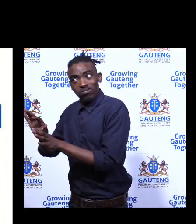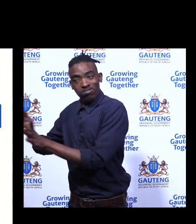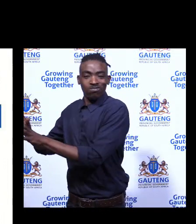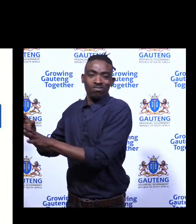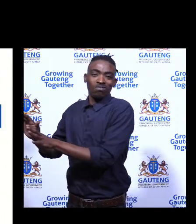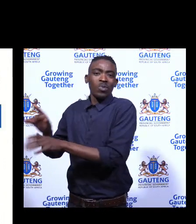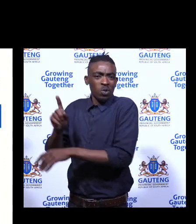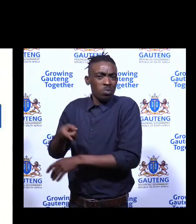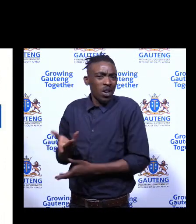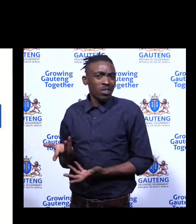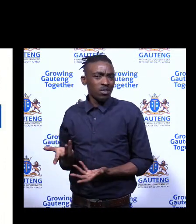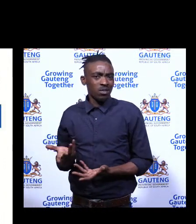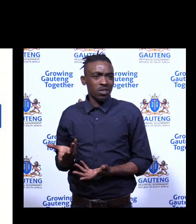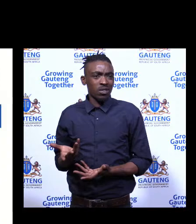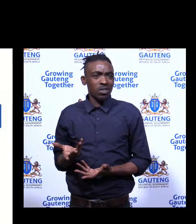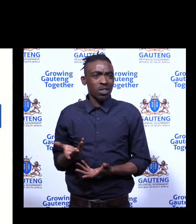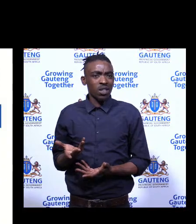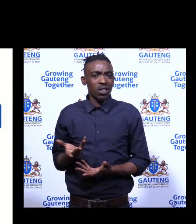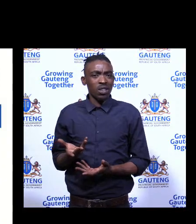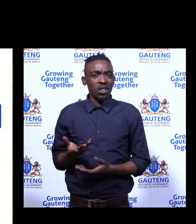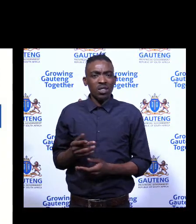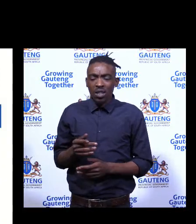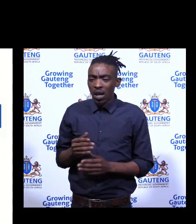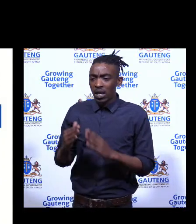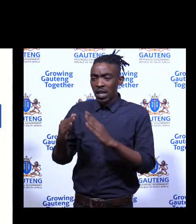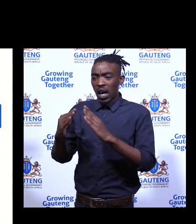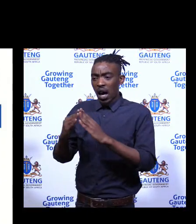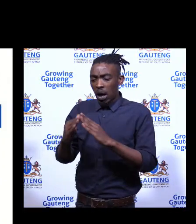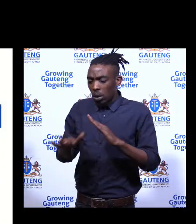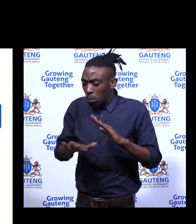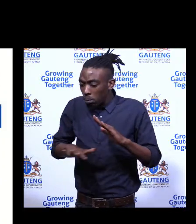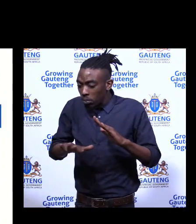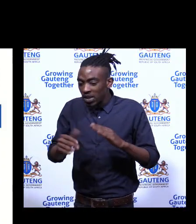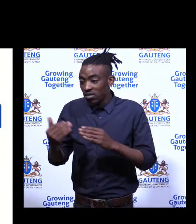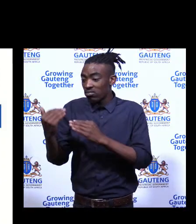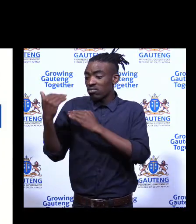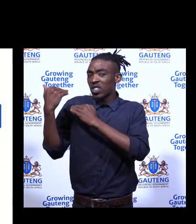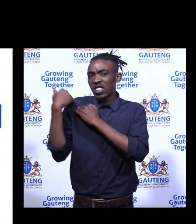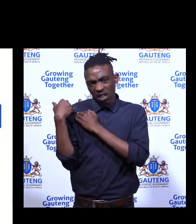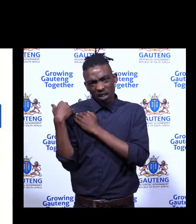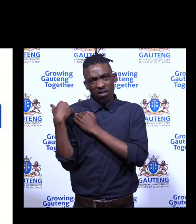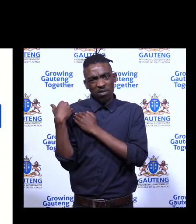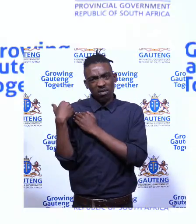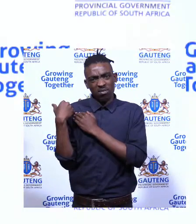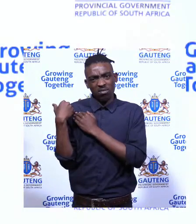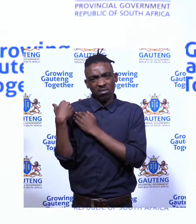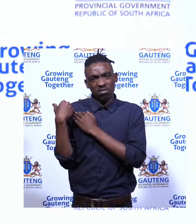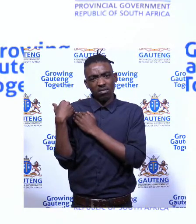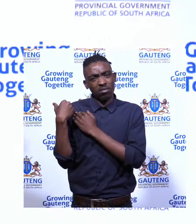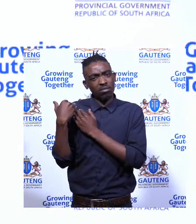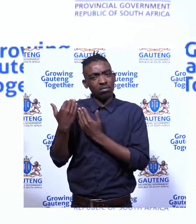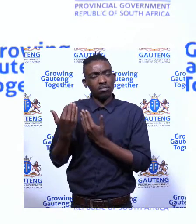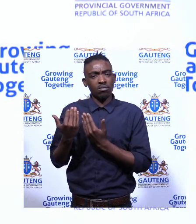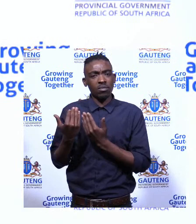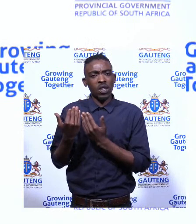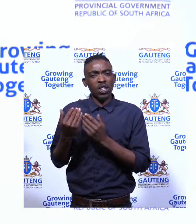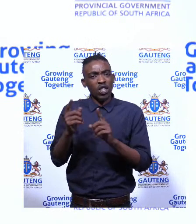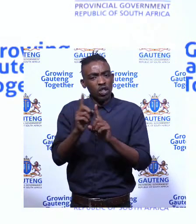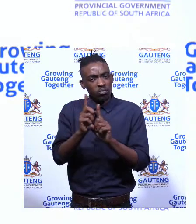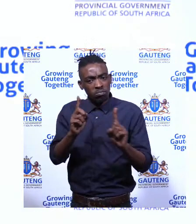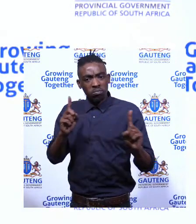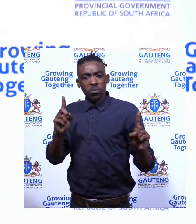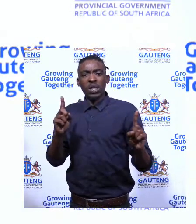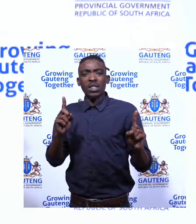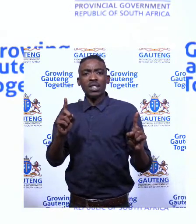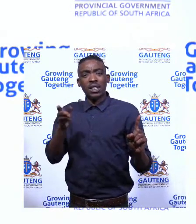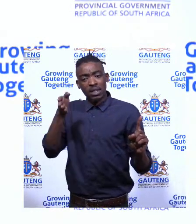is their home surrounding sufficient enough for them to be able to do the social distancing